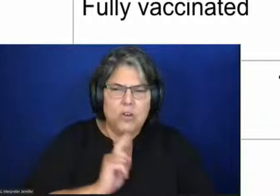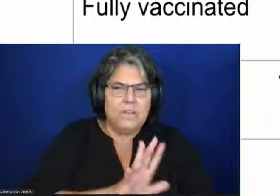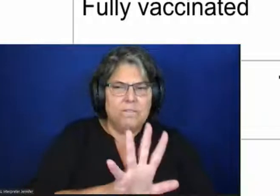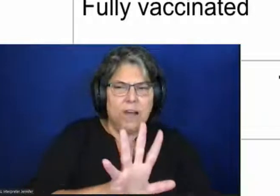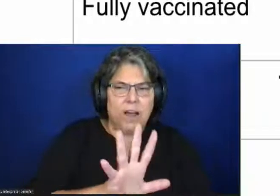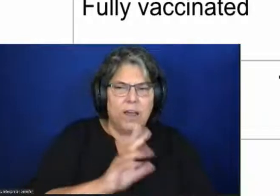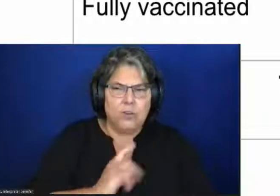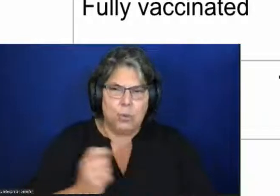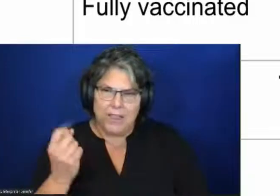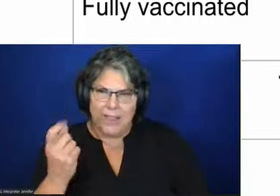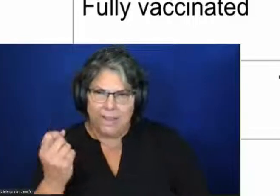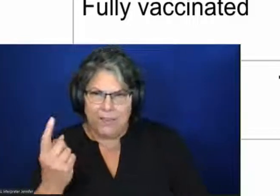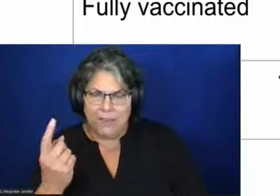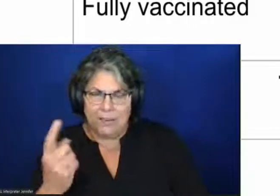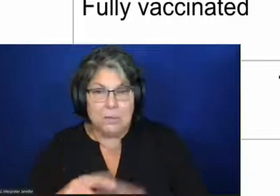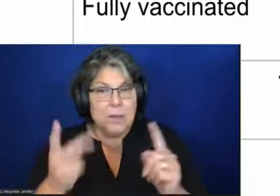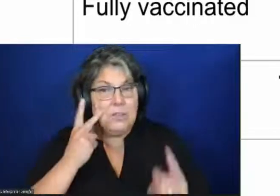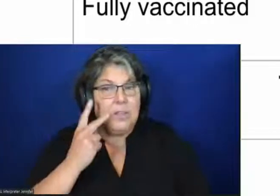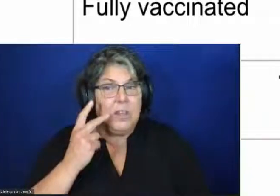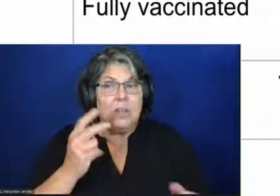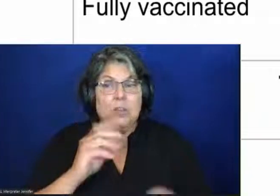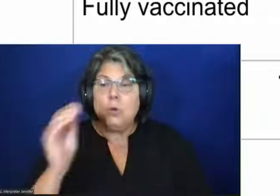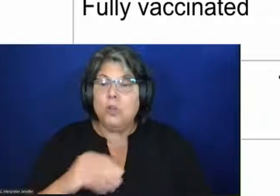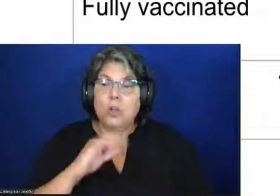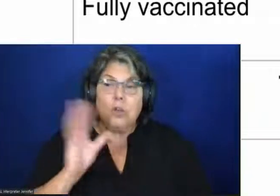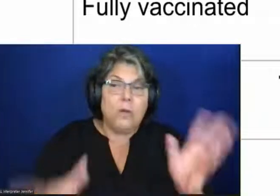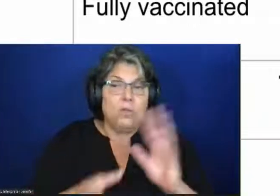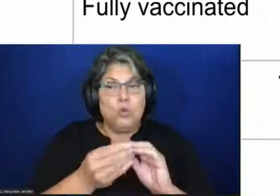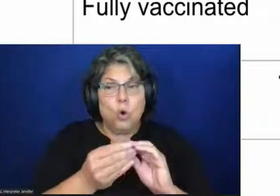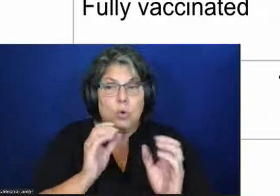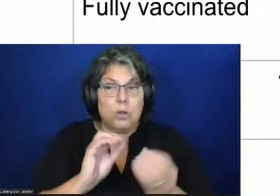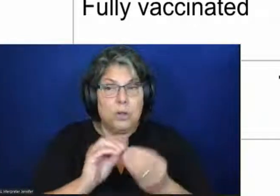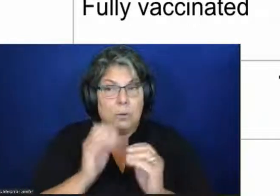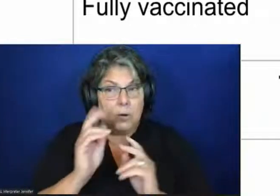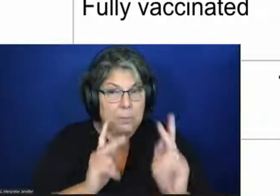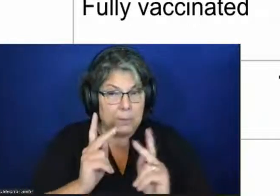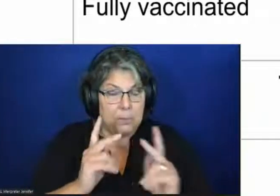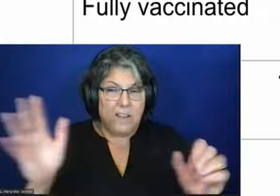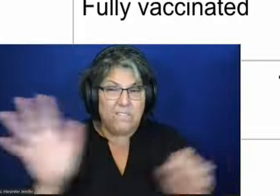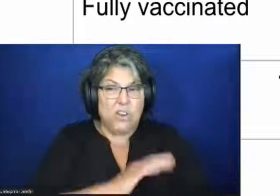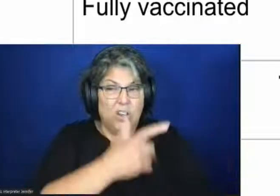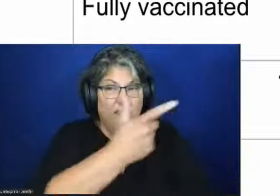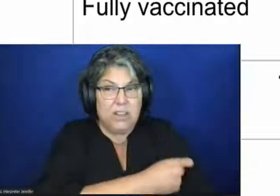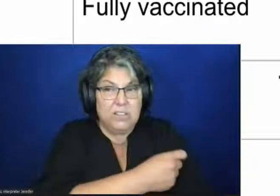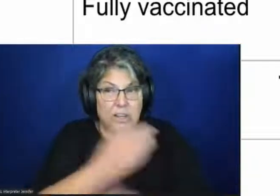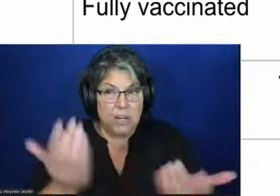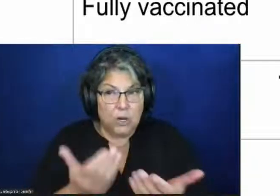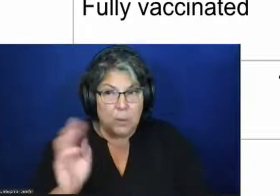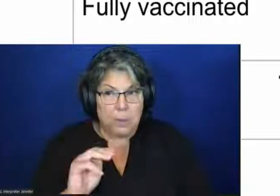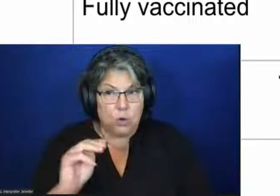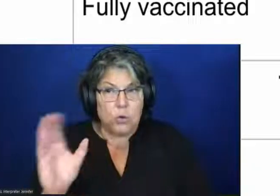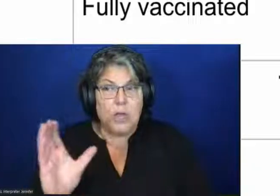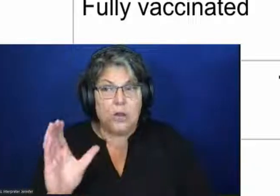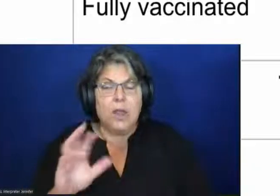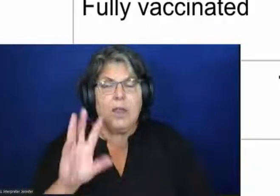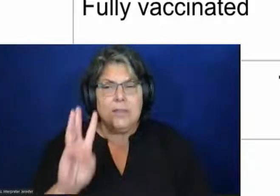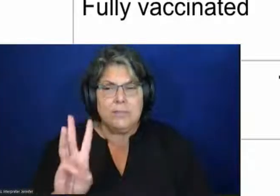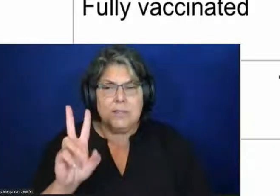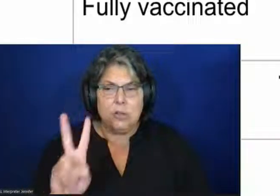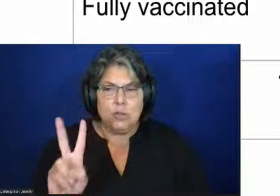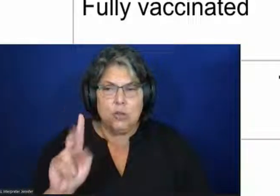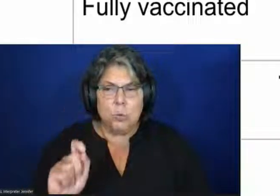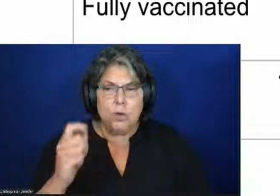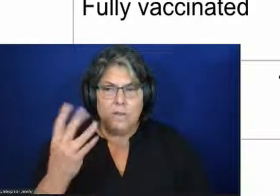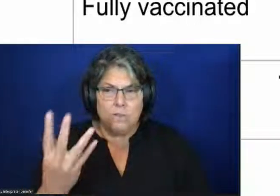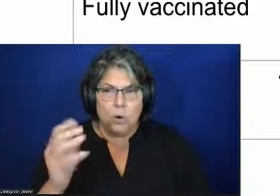But as you can see, the percent of total population that are fully vaccinated in Mendocino County are